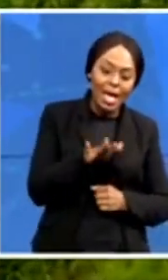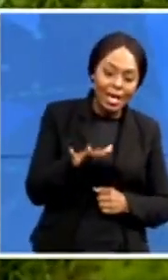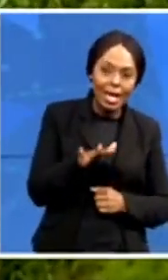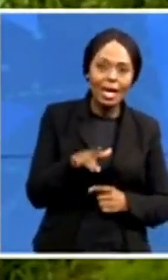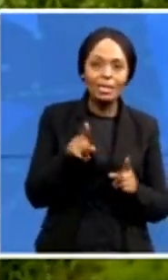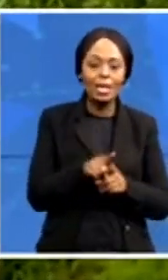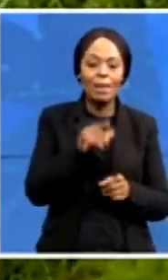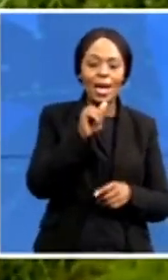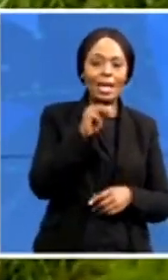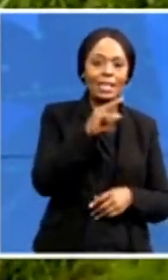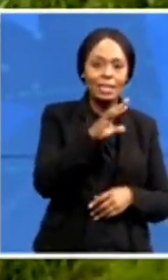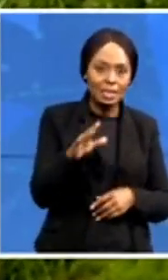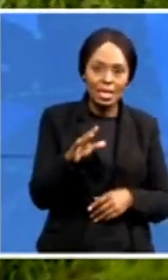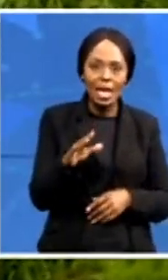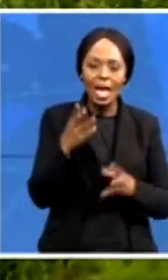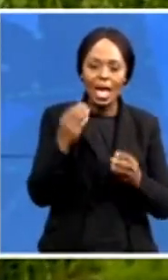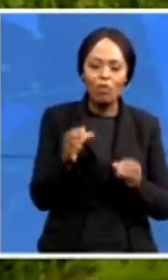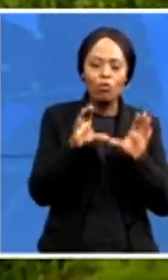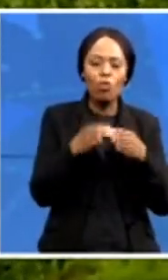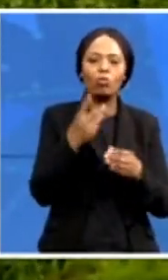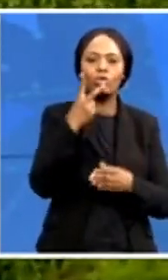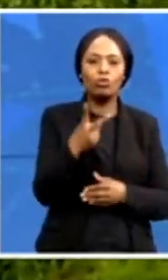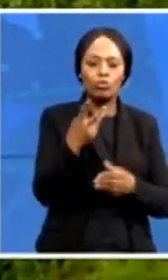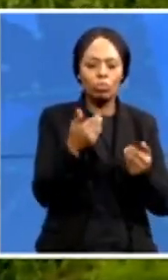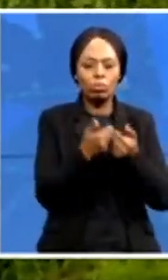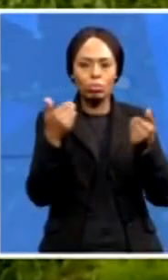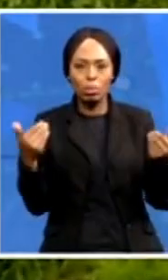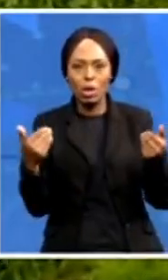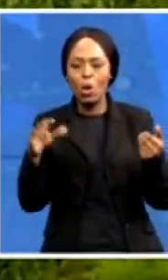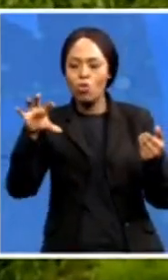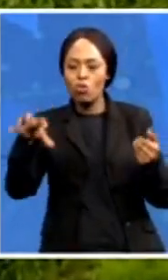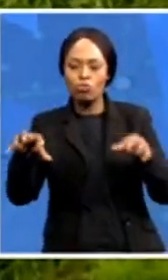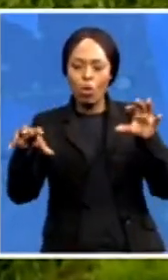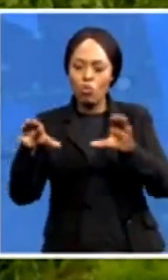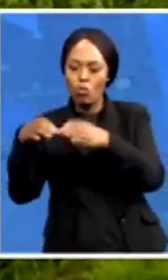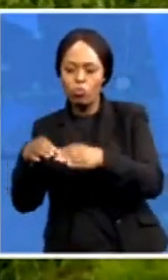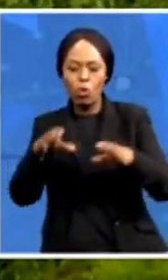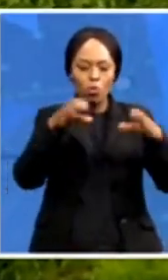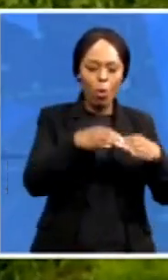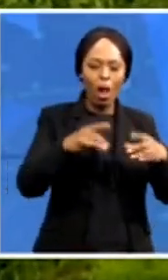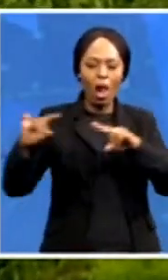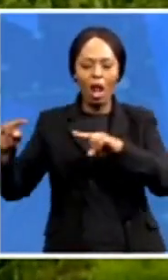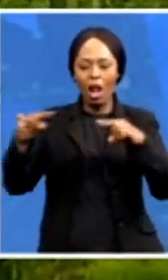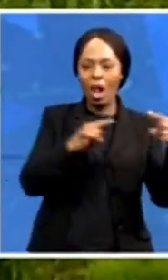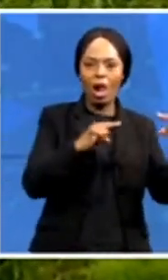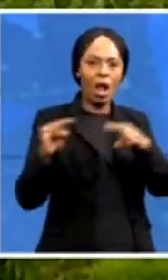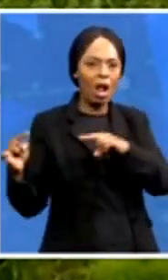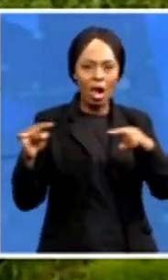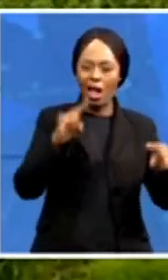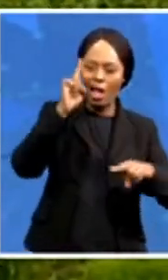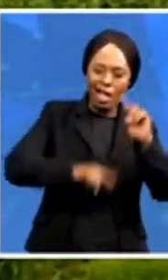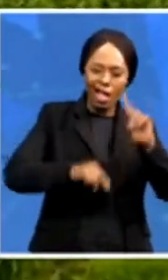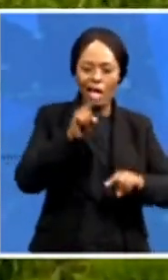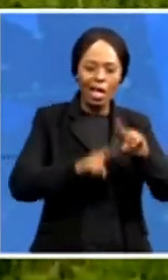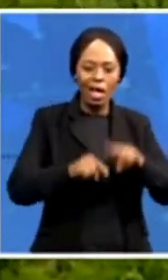groups. They are fighting. These 2 groups are fighting. They cannot agree on a single ward candidate. They are saying that this area, Blaine,